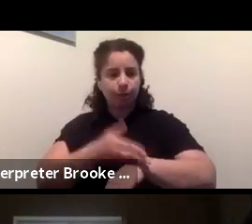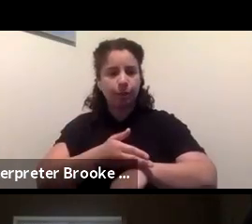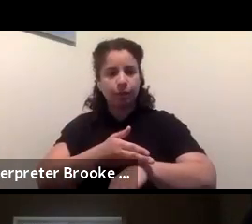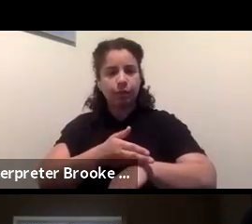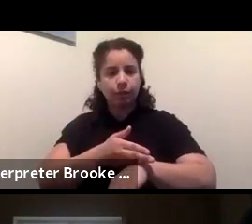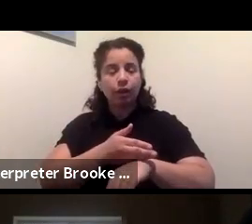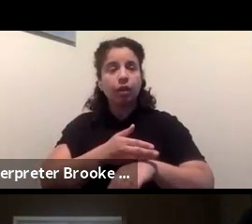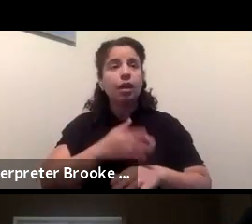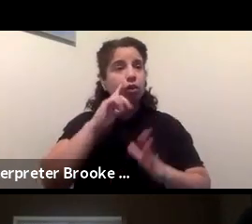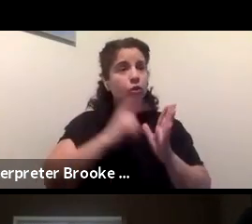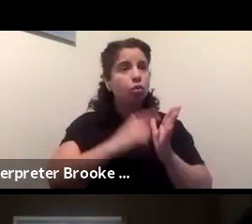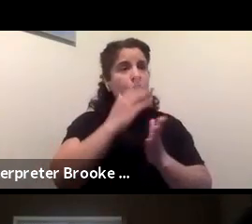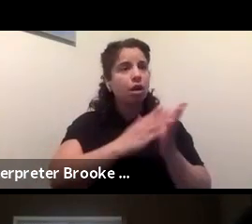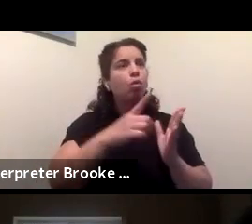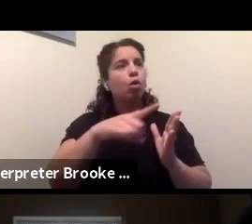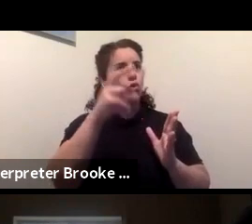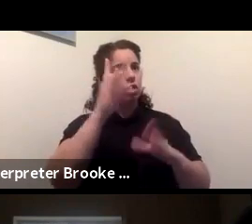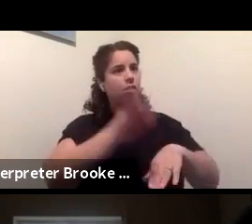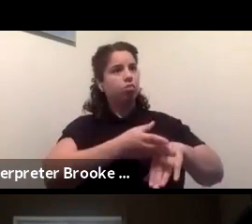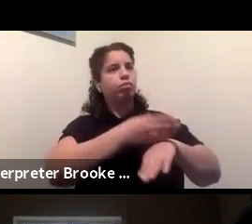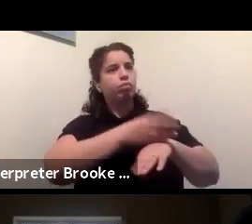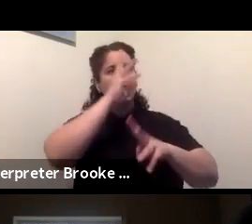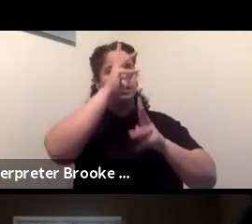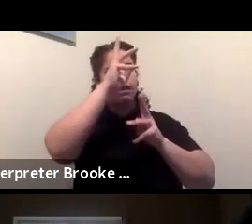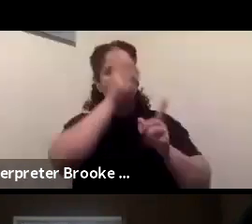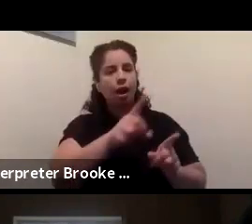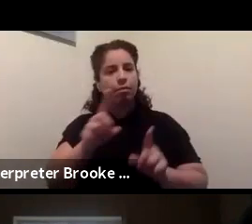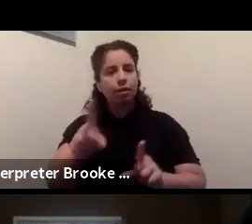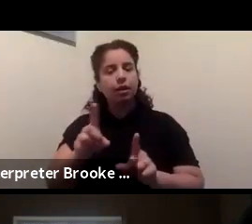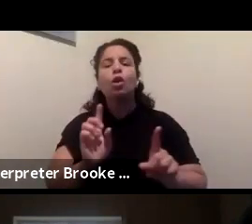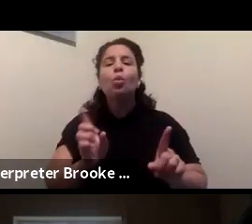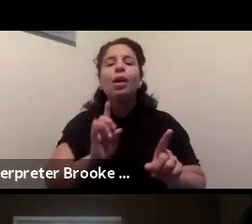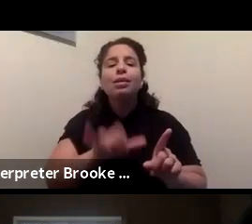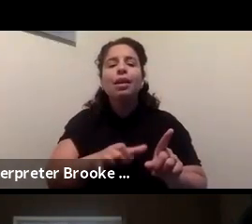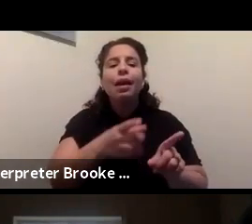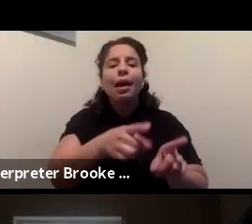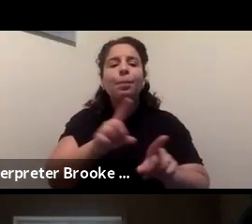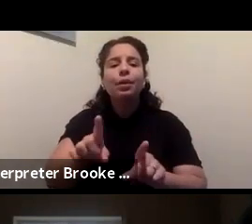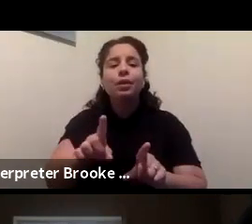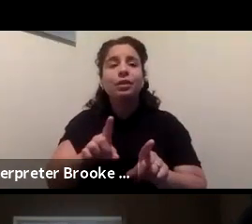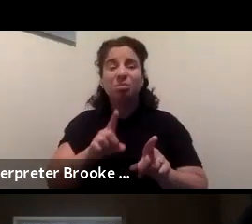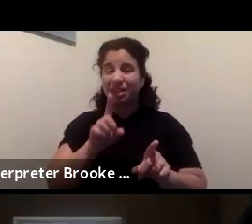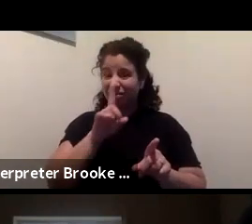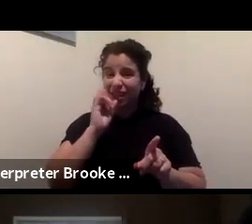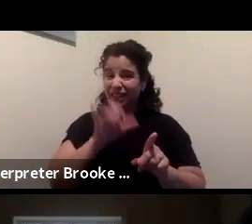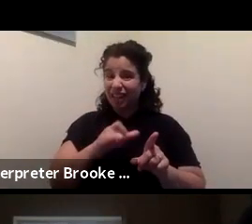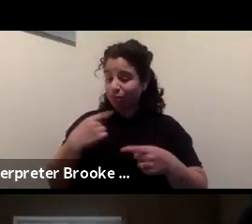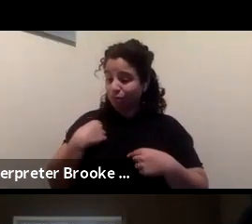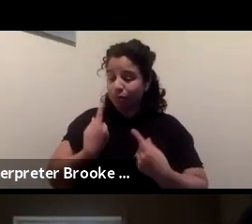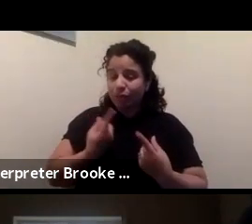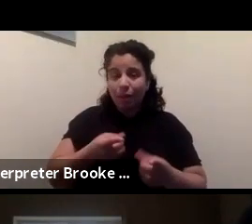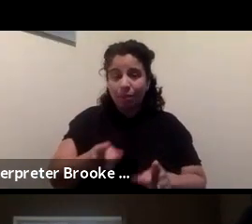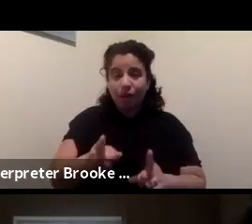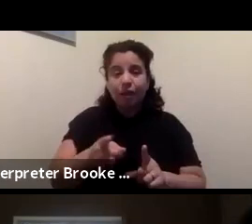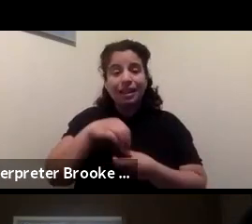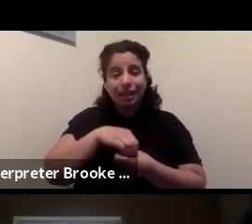innovation happening? Because innovation is happening. It's been happening from inside of our Crip communities. So